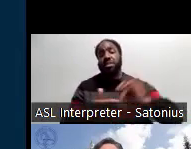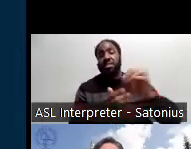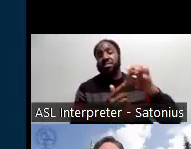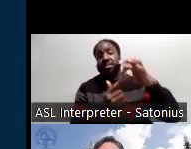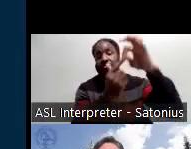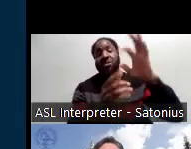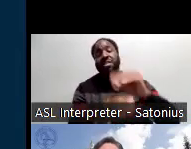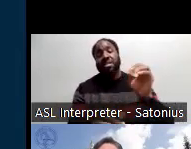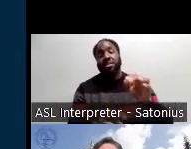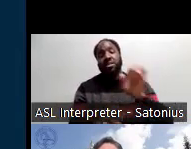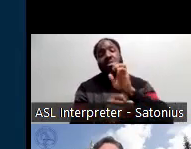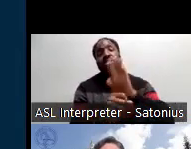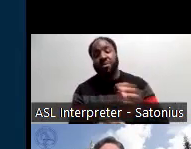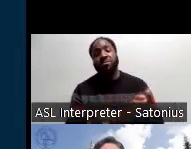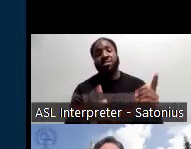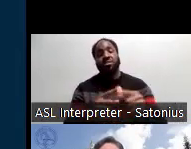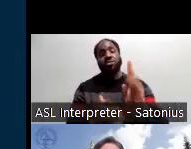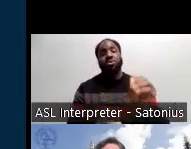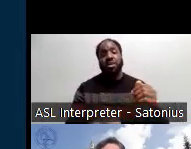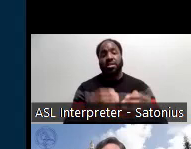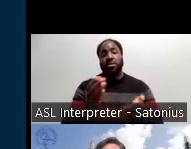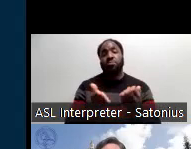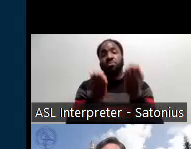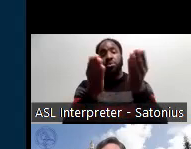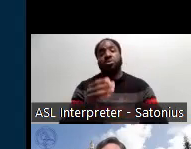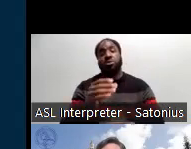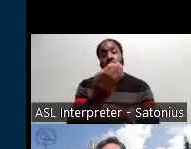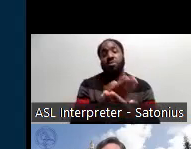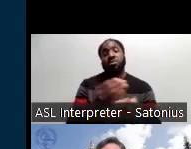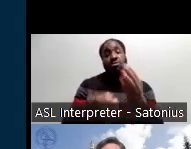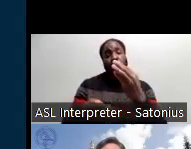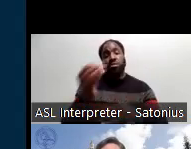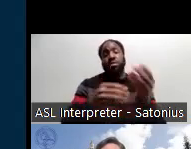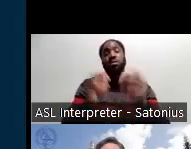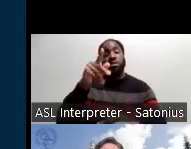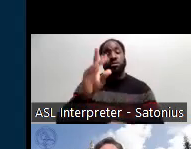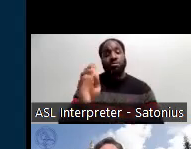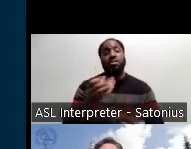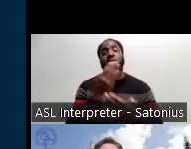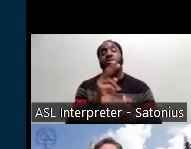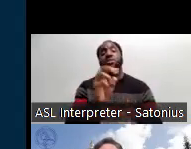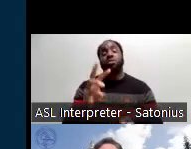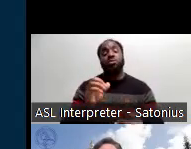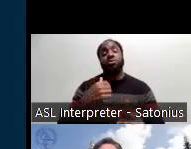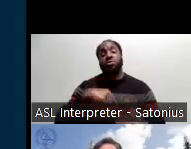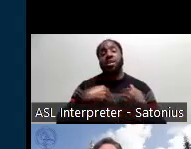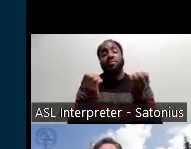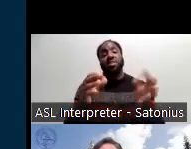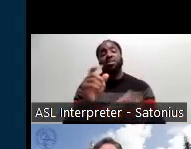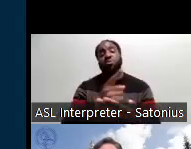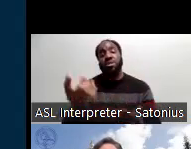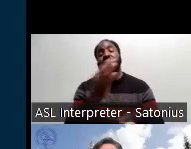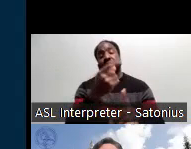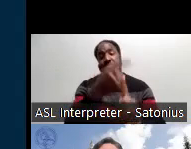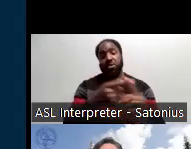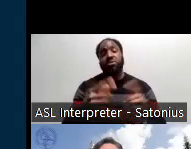will do a very brief budget update. Jan 10 seems like a long time ago. And the good news is we've got many weeks and months to work together on a